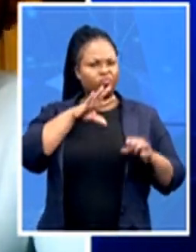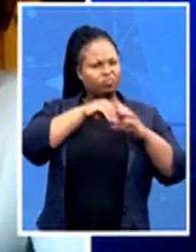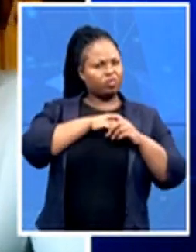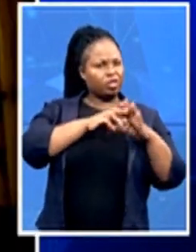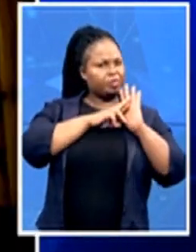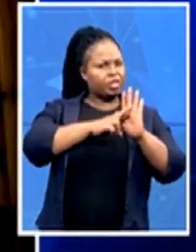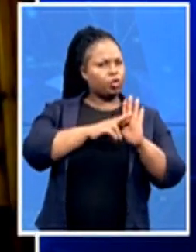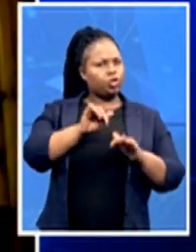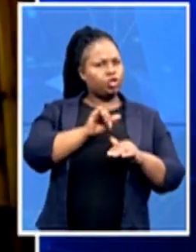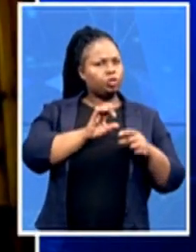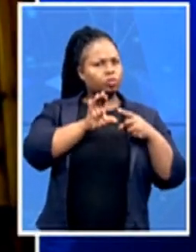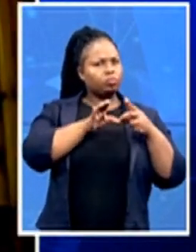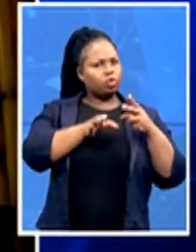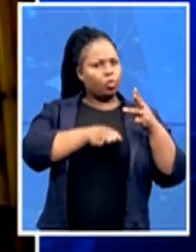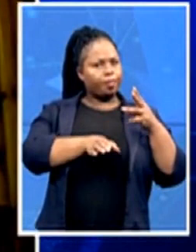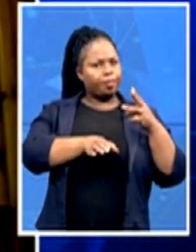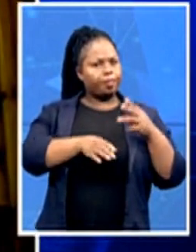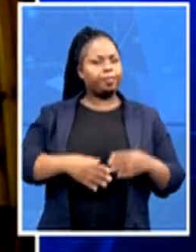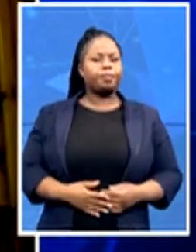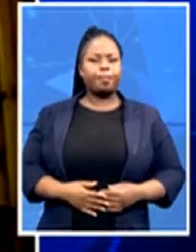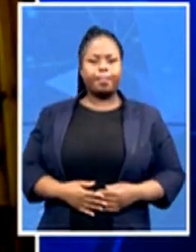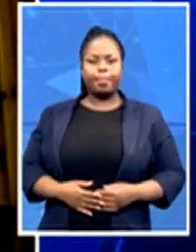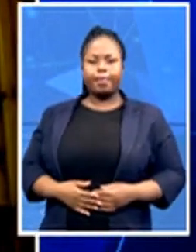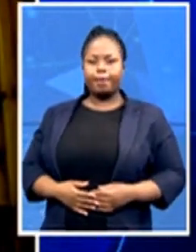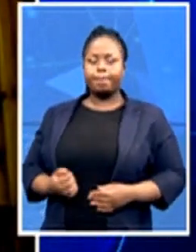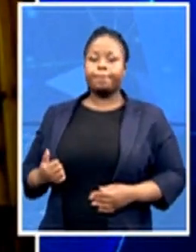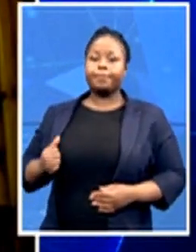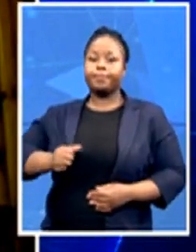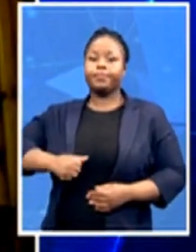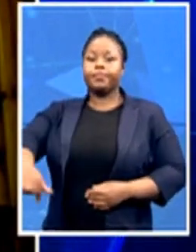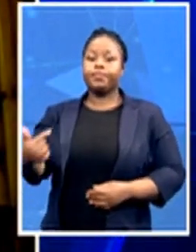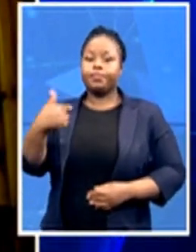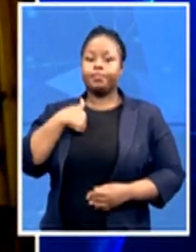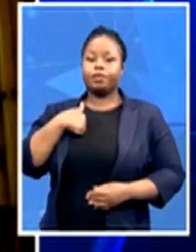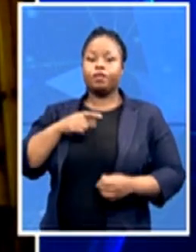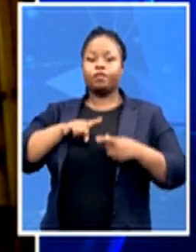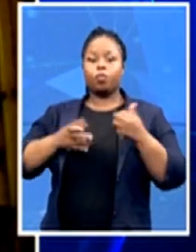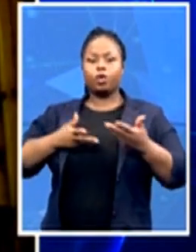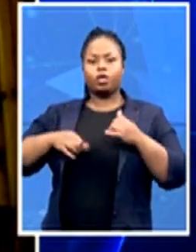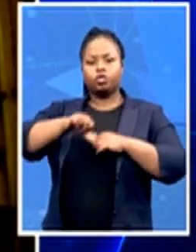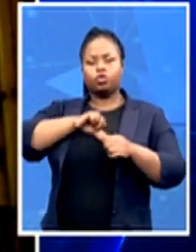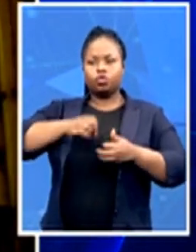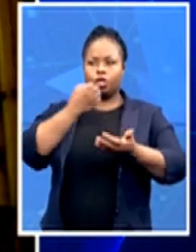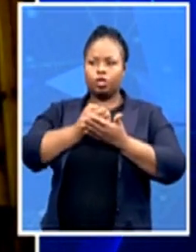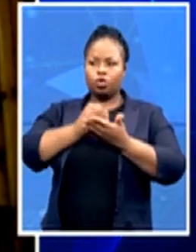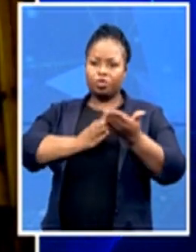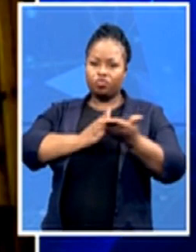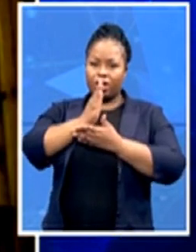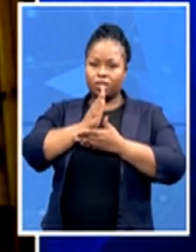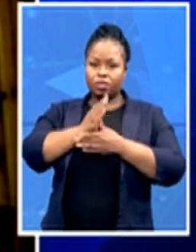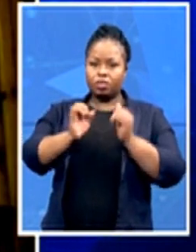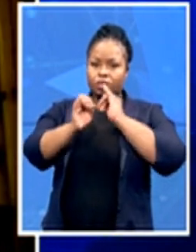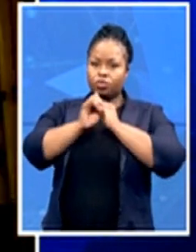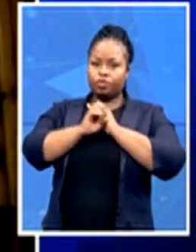So I speak to you coming from the Socioeconomic Rights Institute of South Africa, commonly known as SERI.